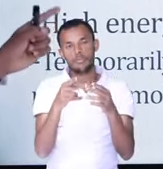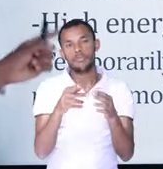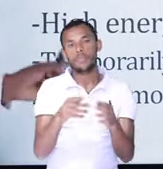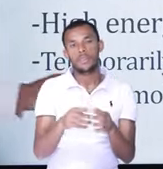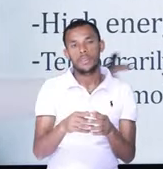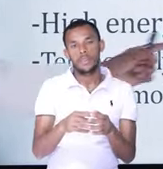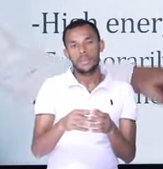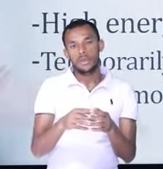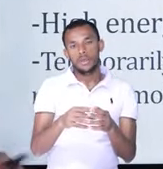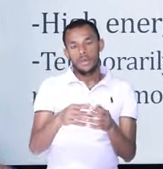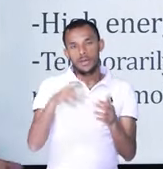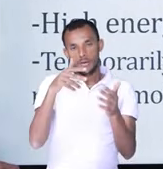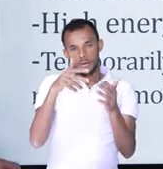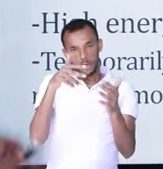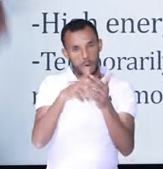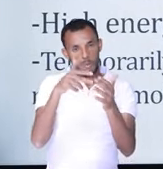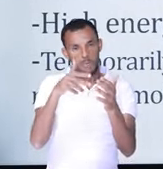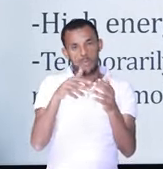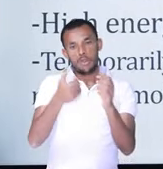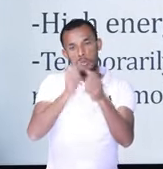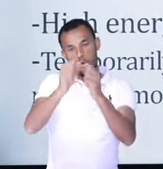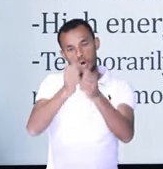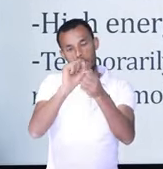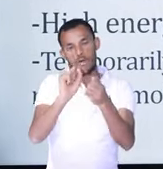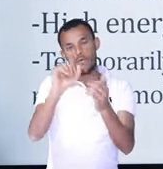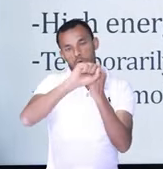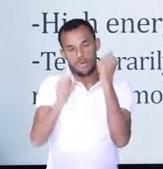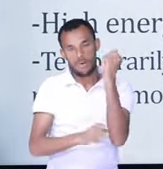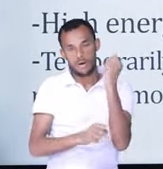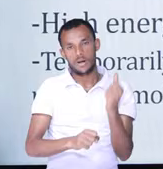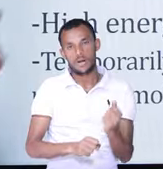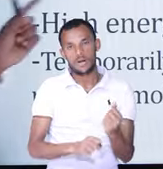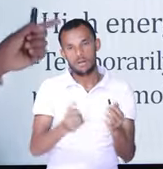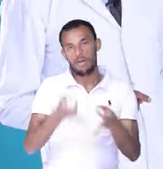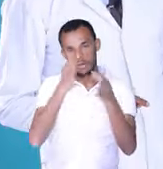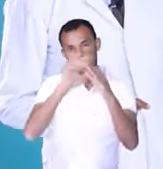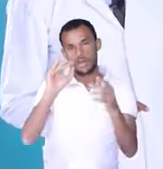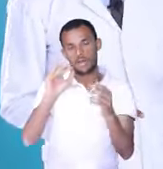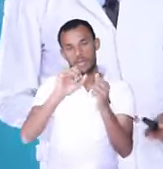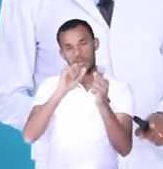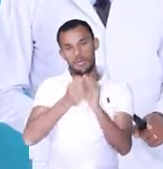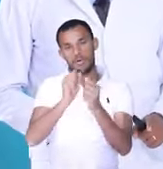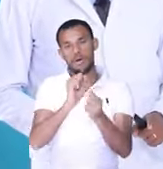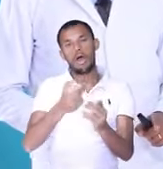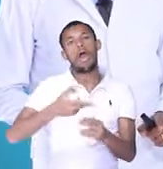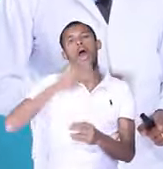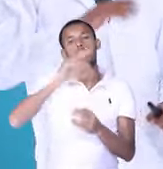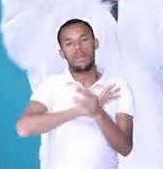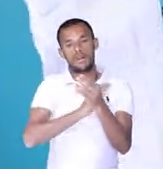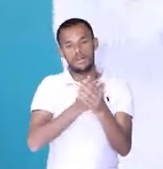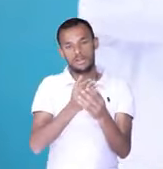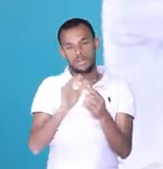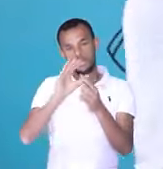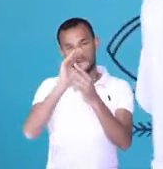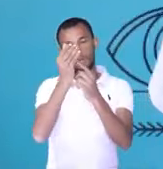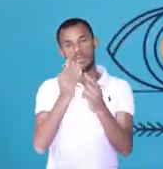Temporary format, yes. In the transition state, it is temporary format. Again, high energy state species.